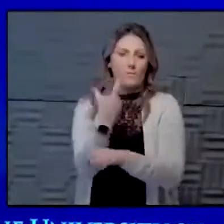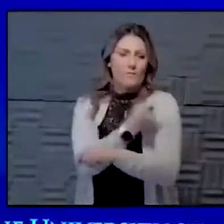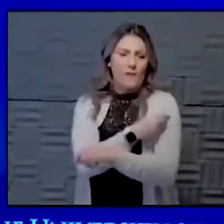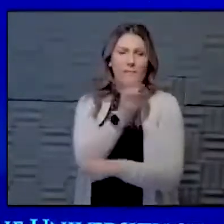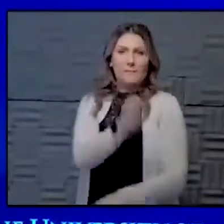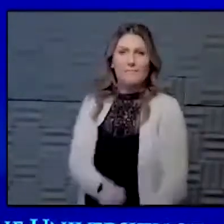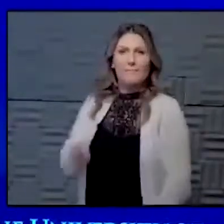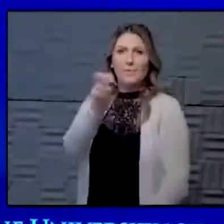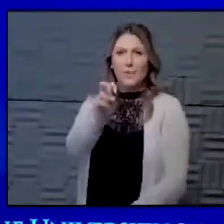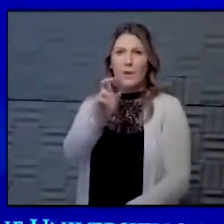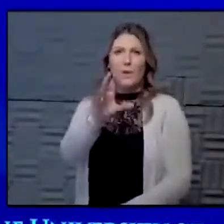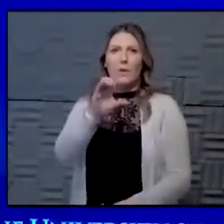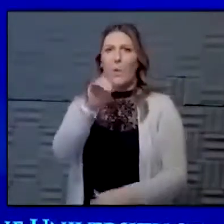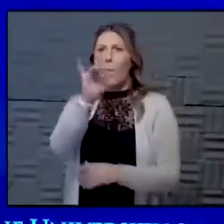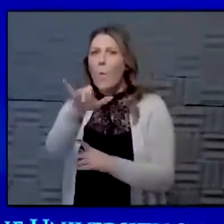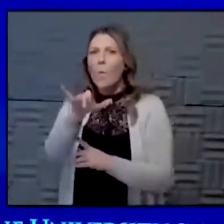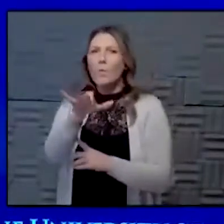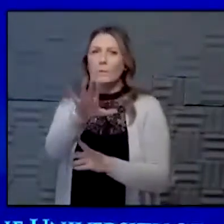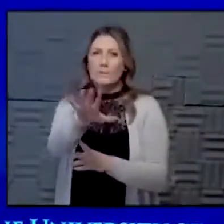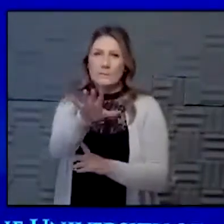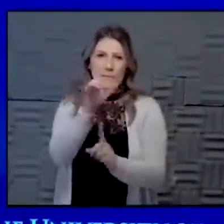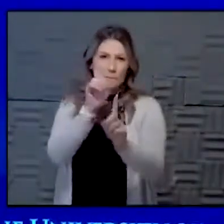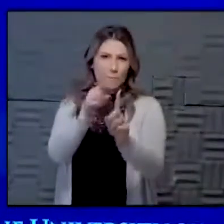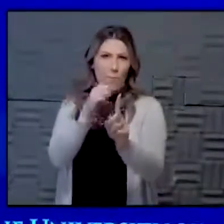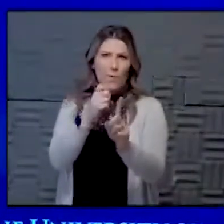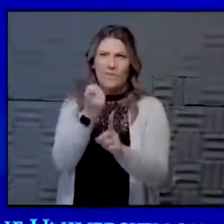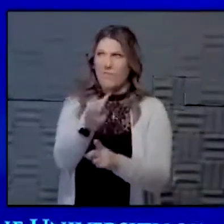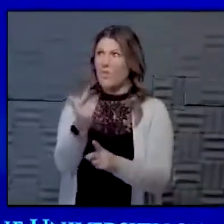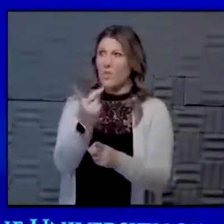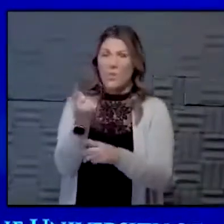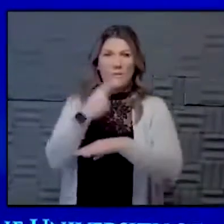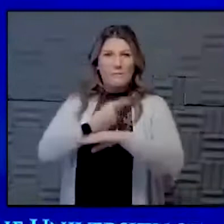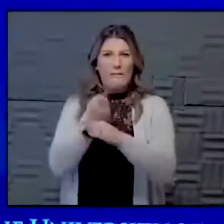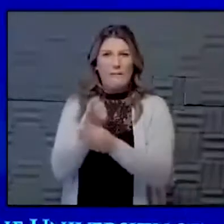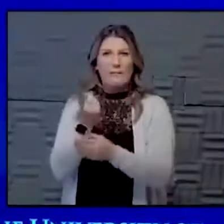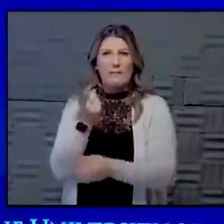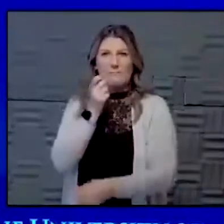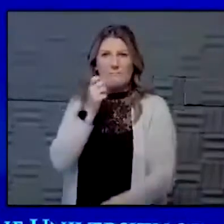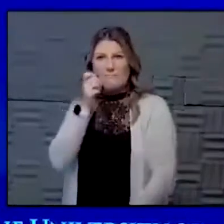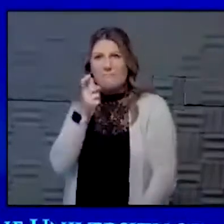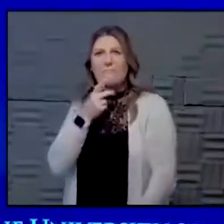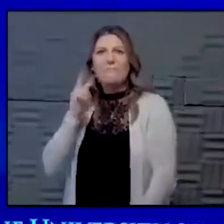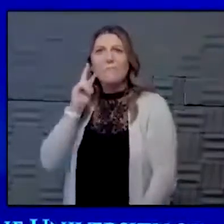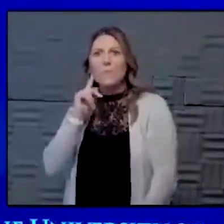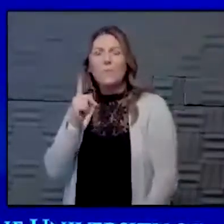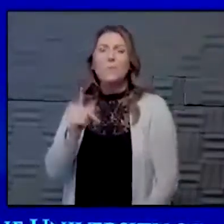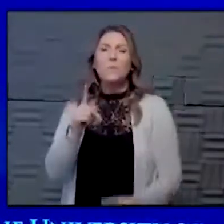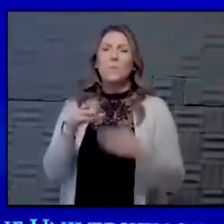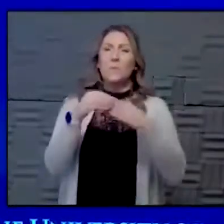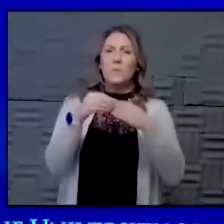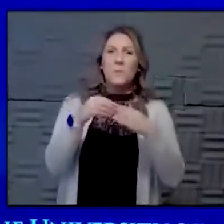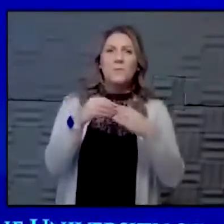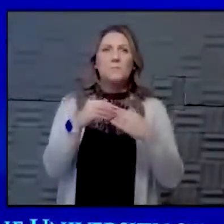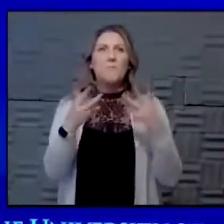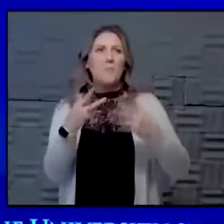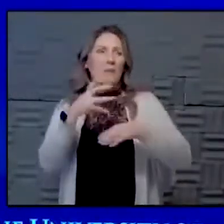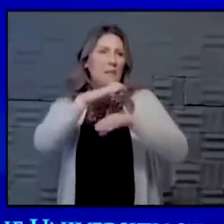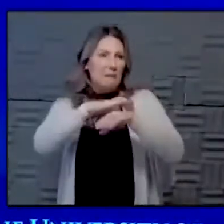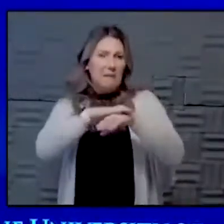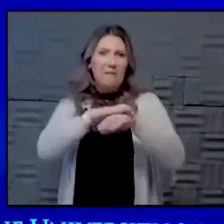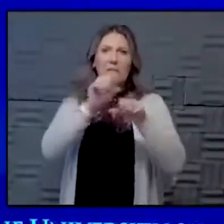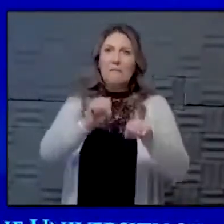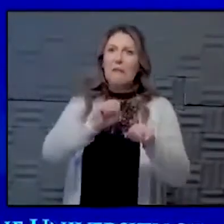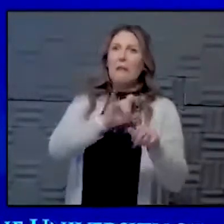to Cody's point, that was reported the last couple of days, European Union is going to loosen those restrictions, and so you'll probably be able to go to England. You'll probably be able to get